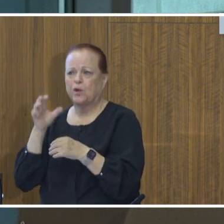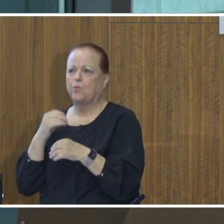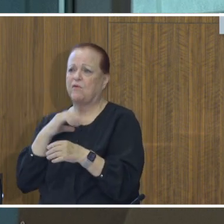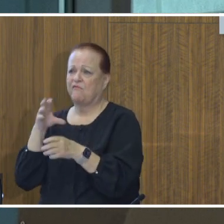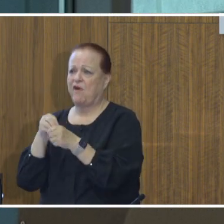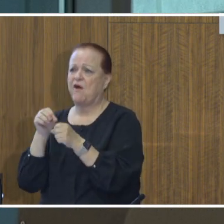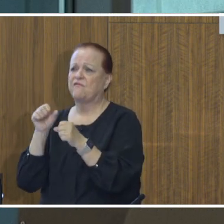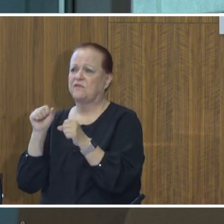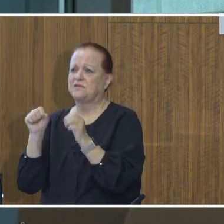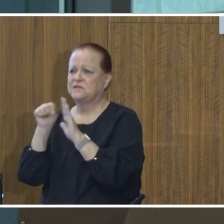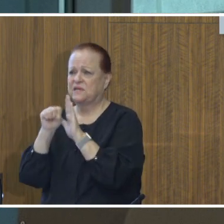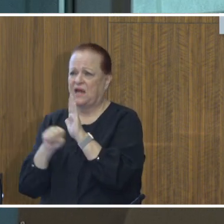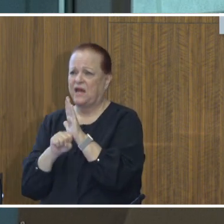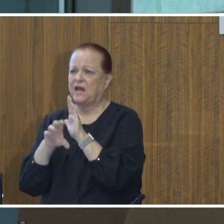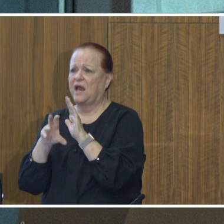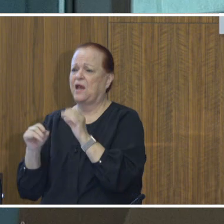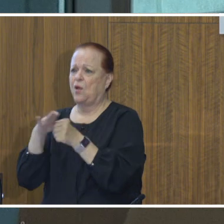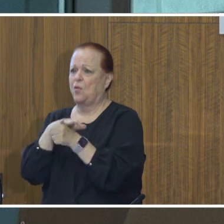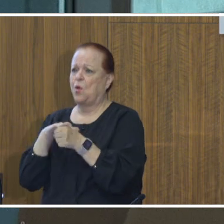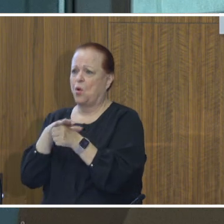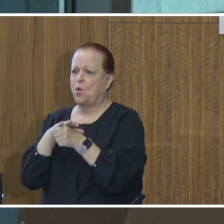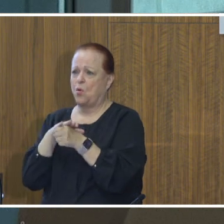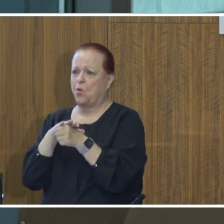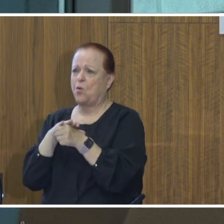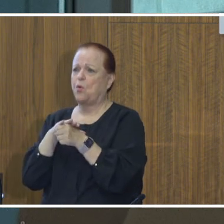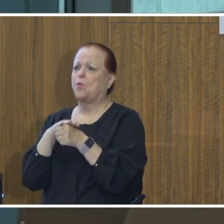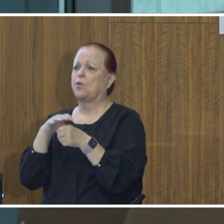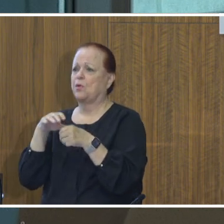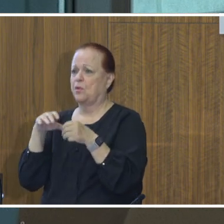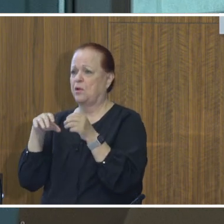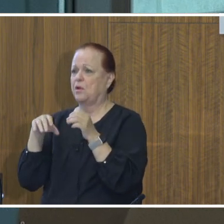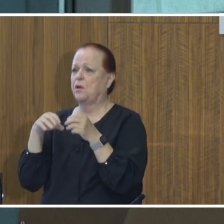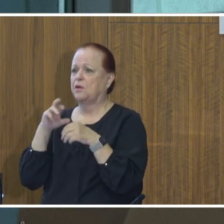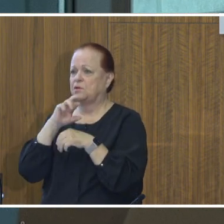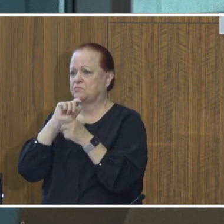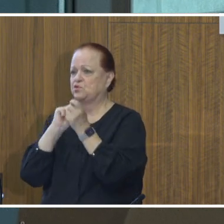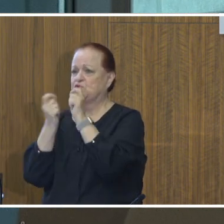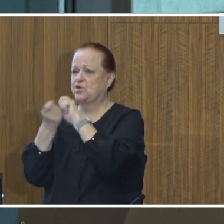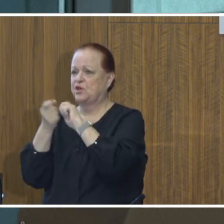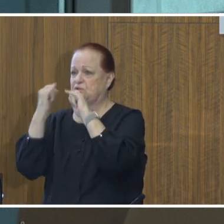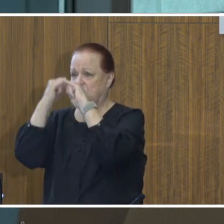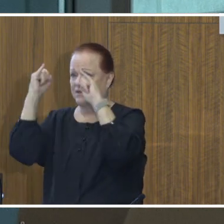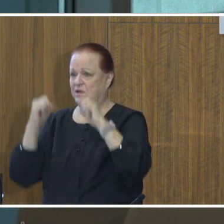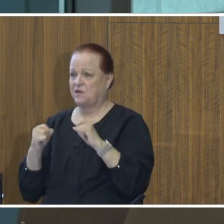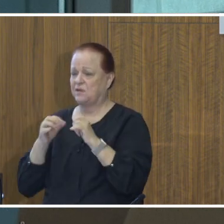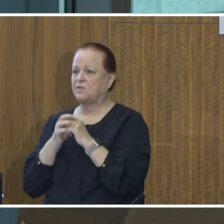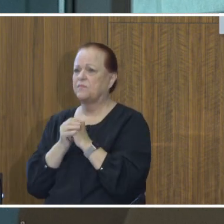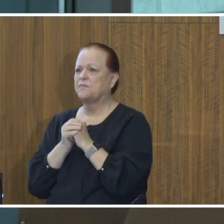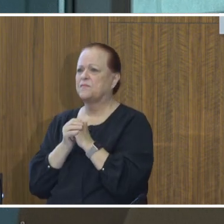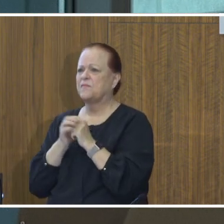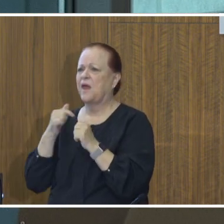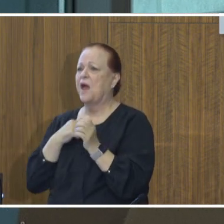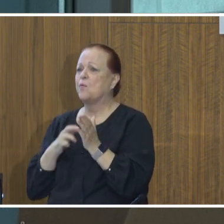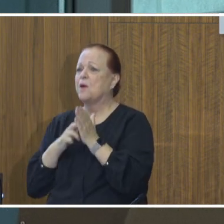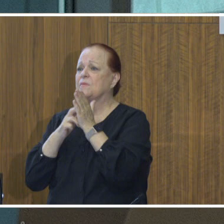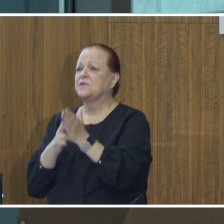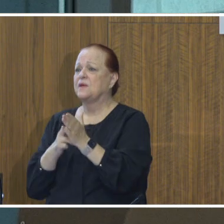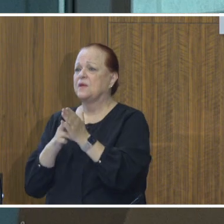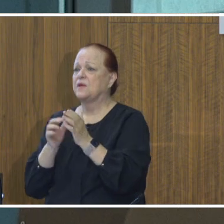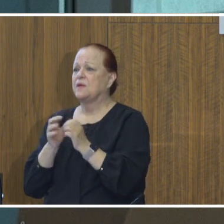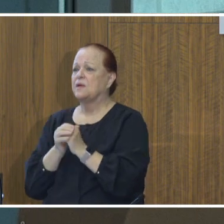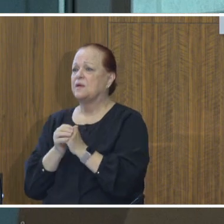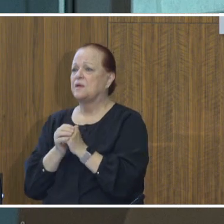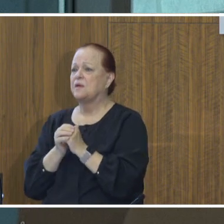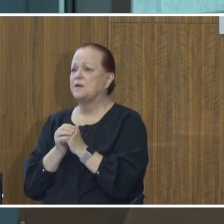and local redistricting as a member of the People's Redistricting Alliance. I represent a vibrant and